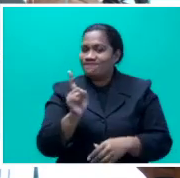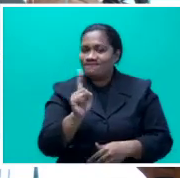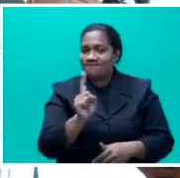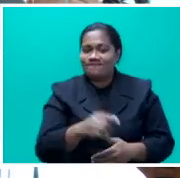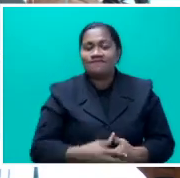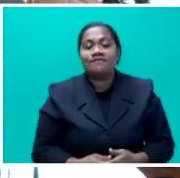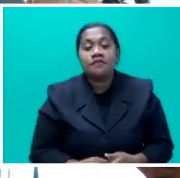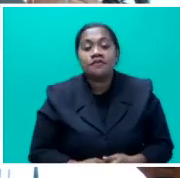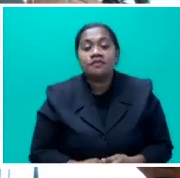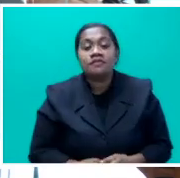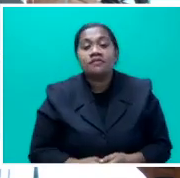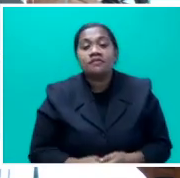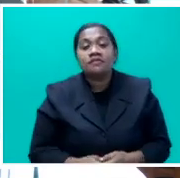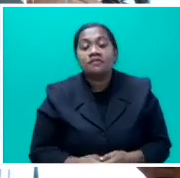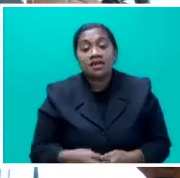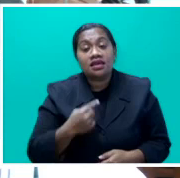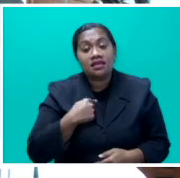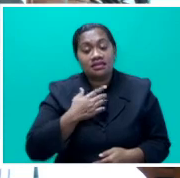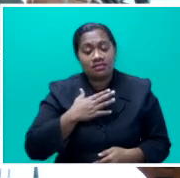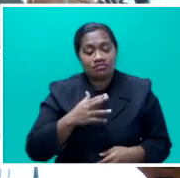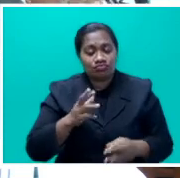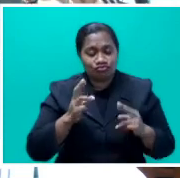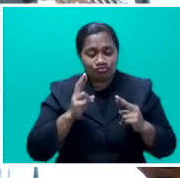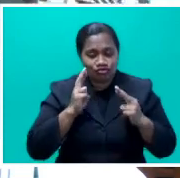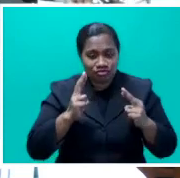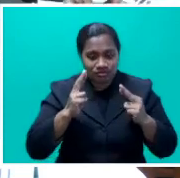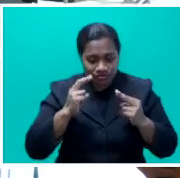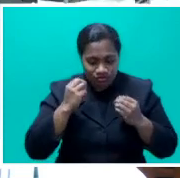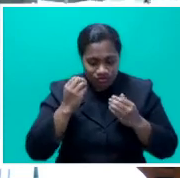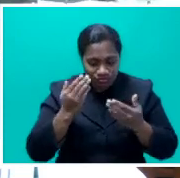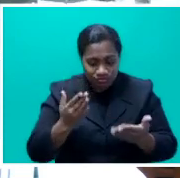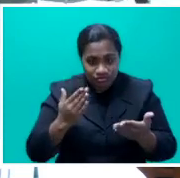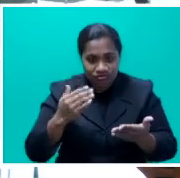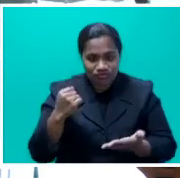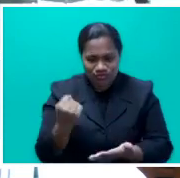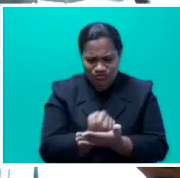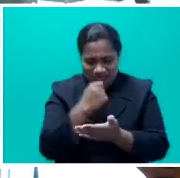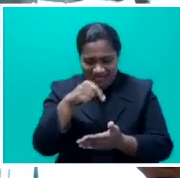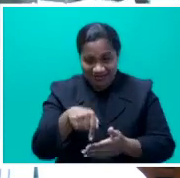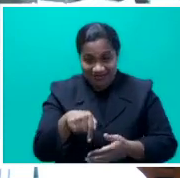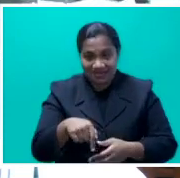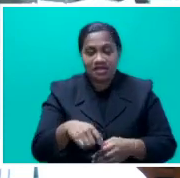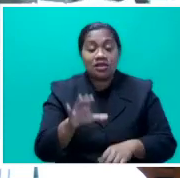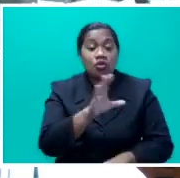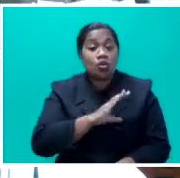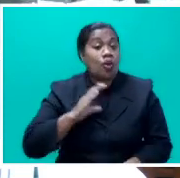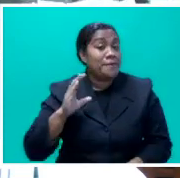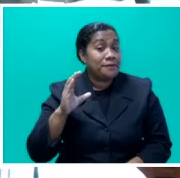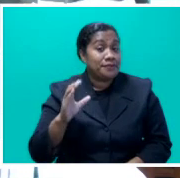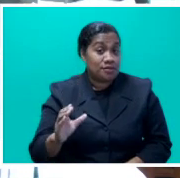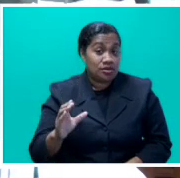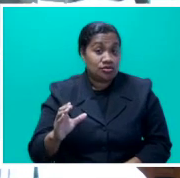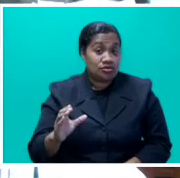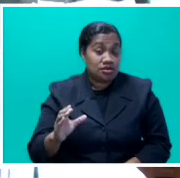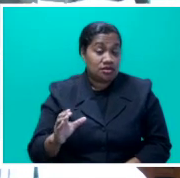And I wish to assure this August House that the Commissioner has taken